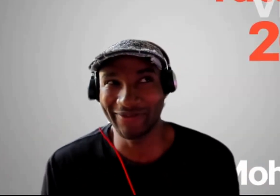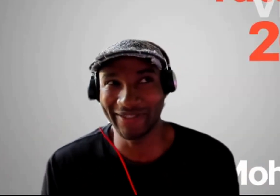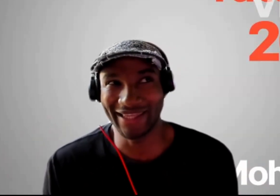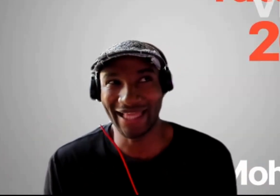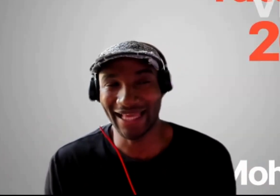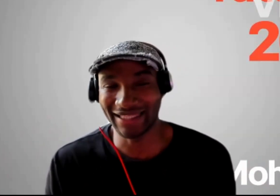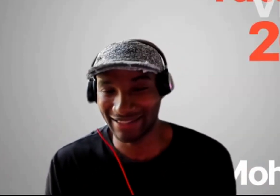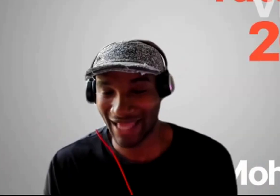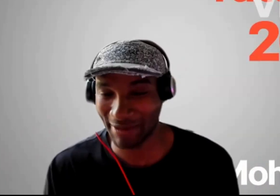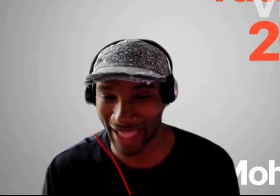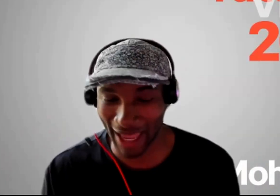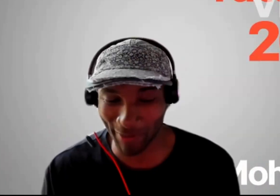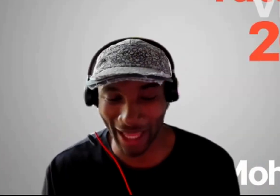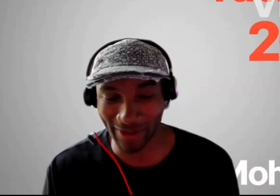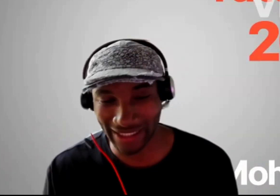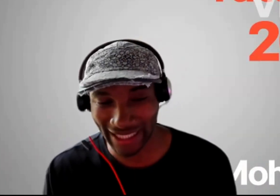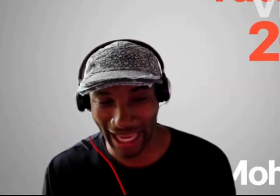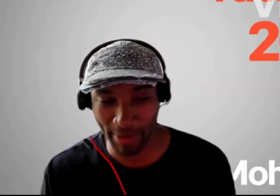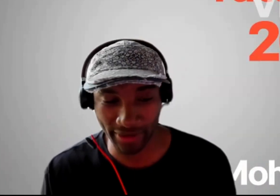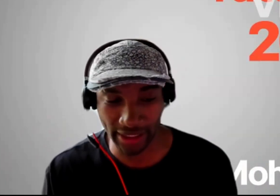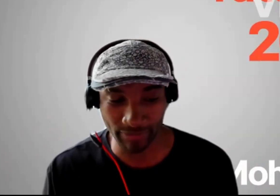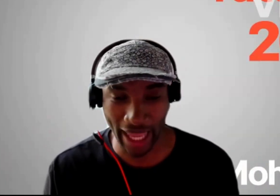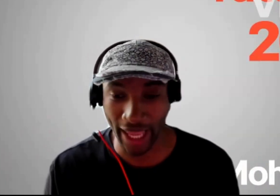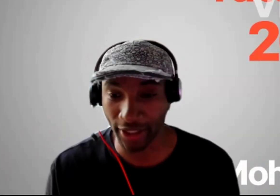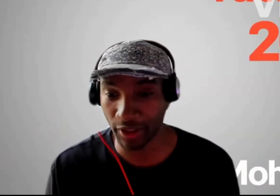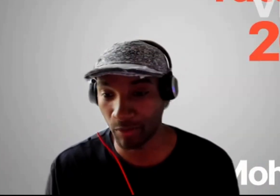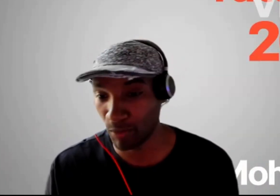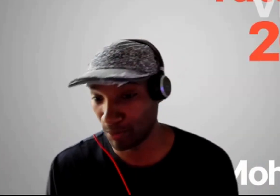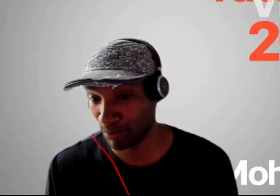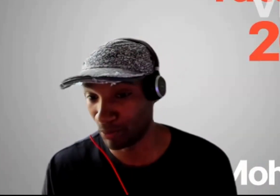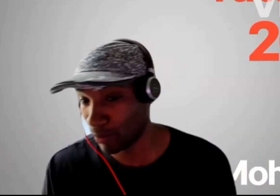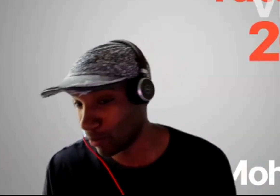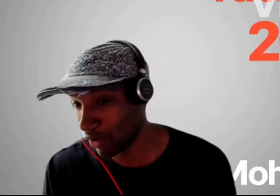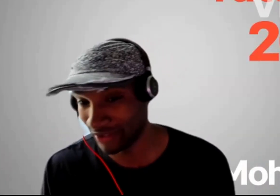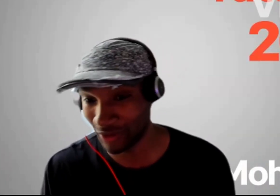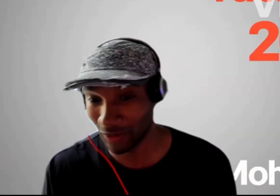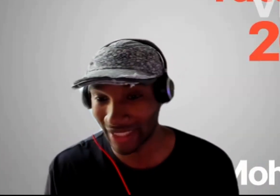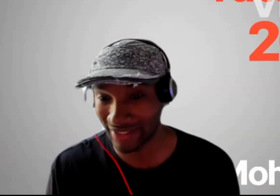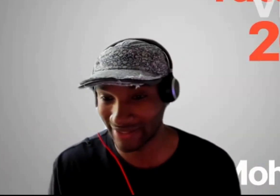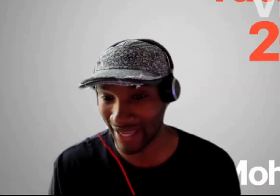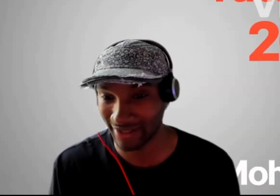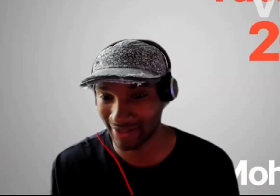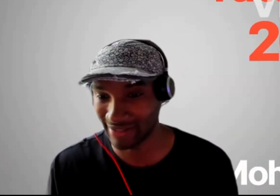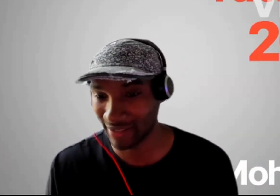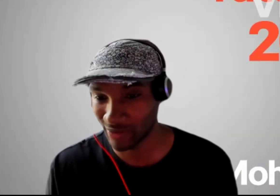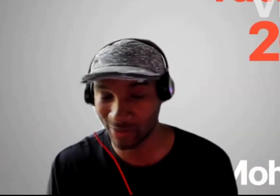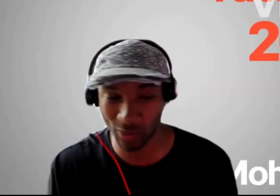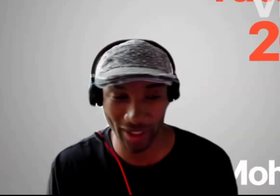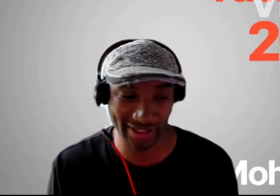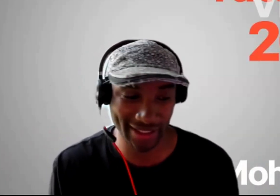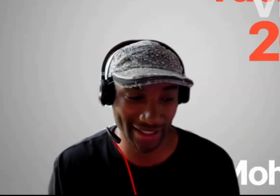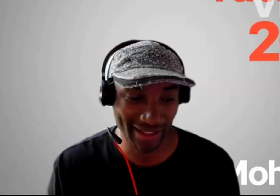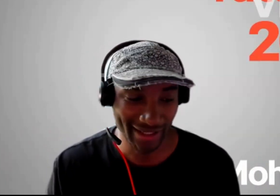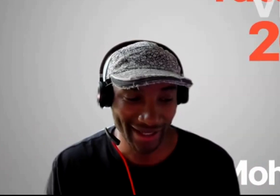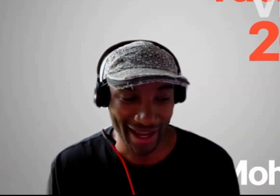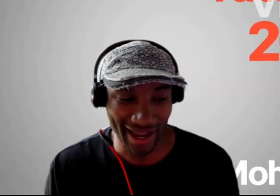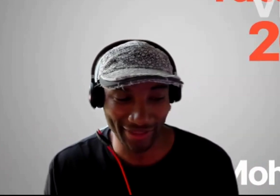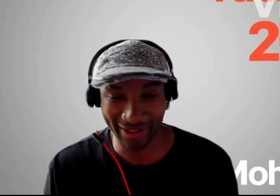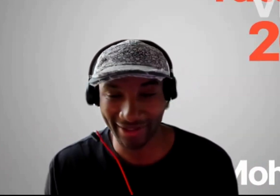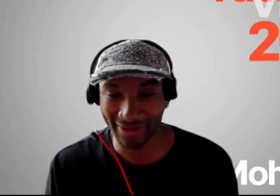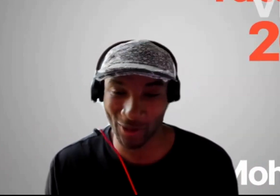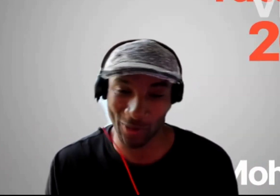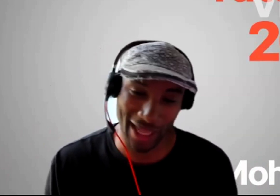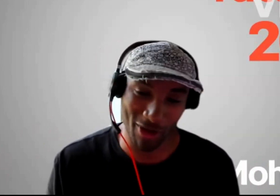And what is funny is that at the same time when I was thinking about it, I ended up moving to the United States. That was in 2013.